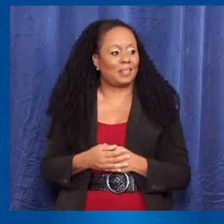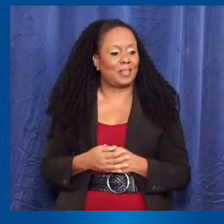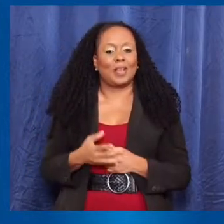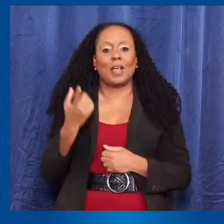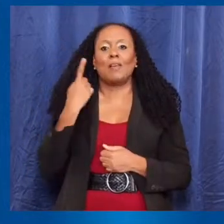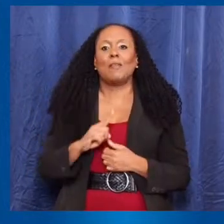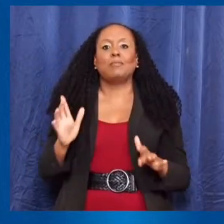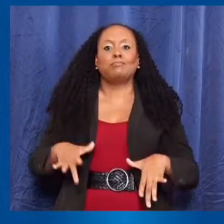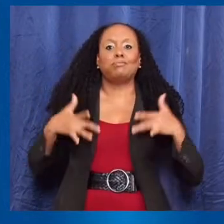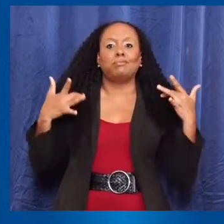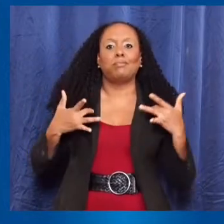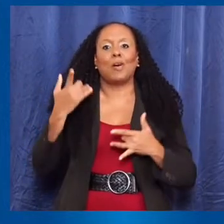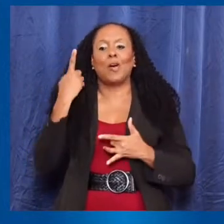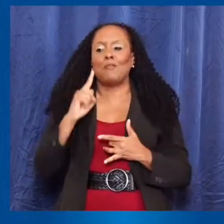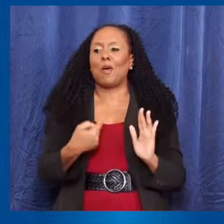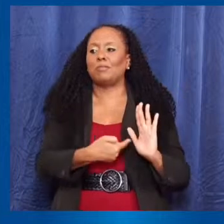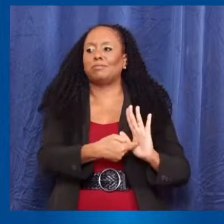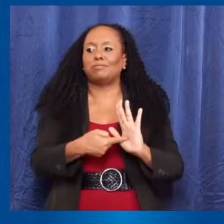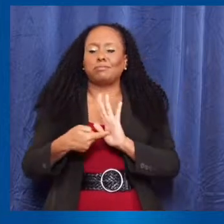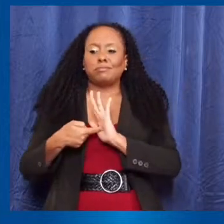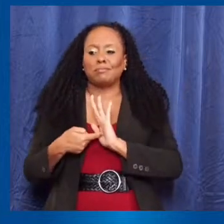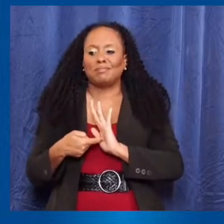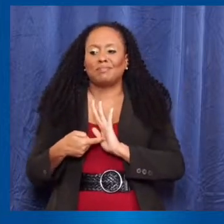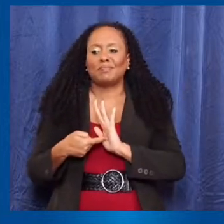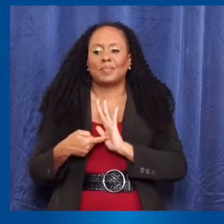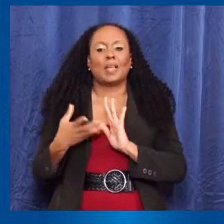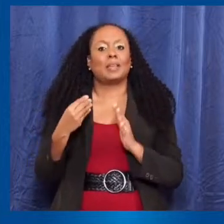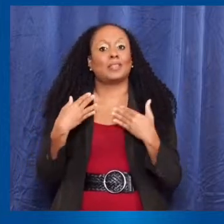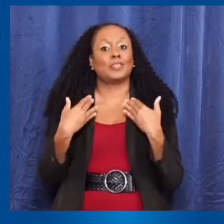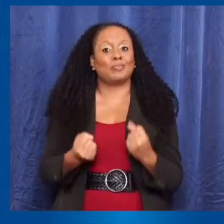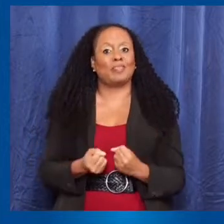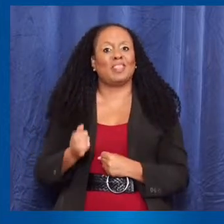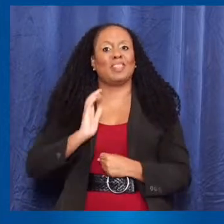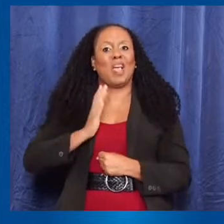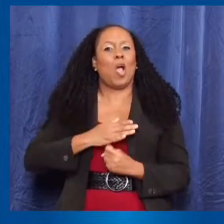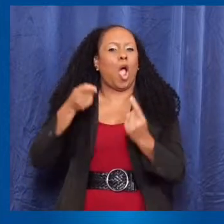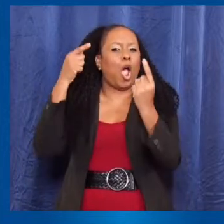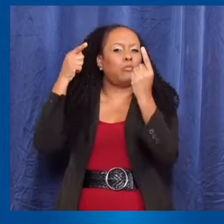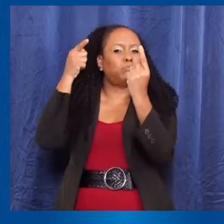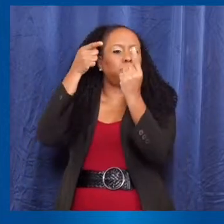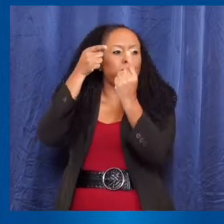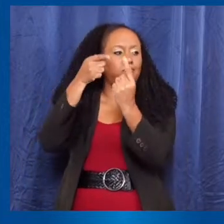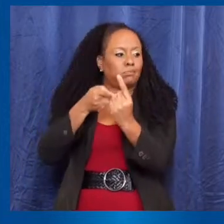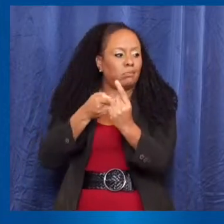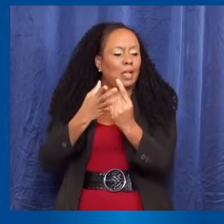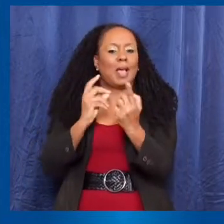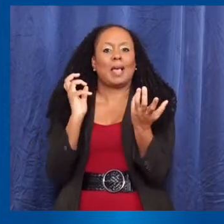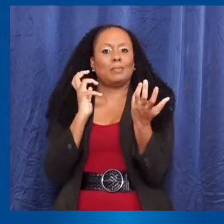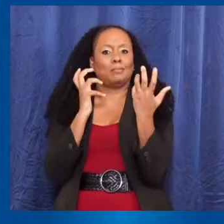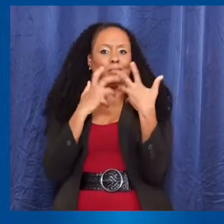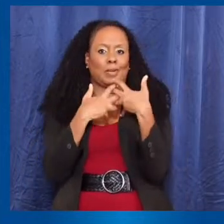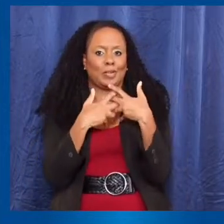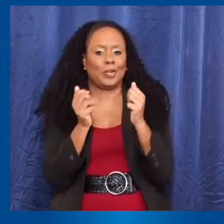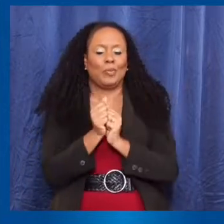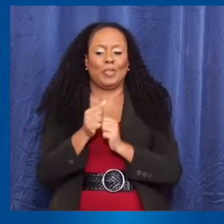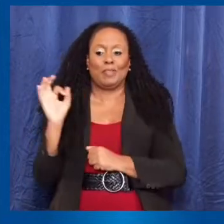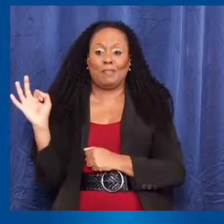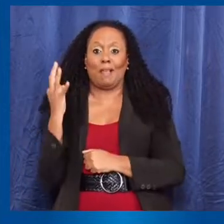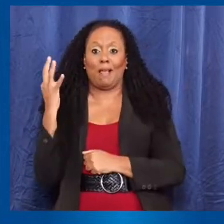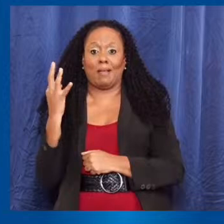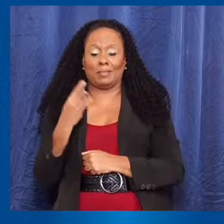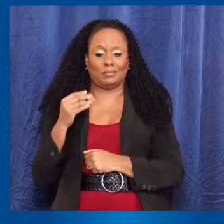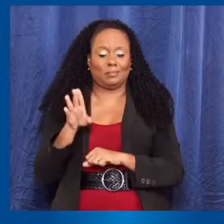occasion to underline and strengthen our ambitious partnership between France